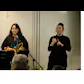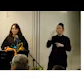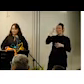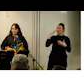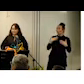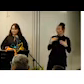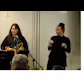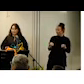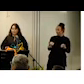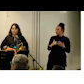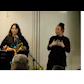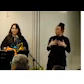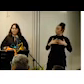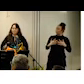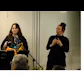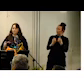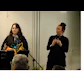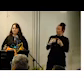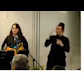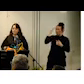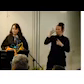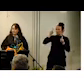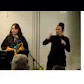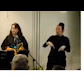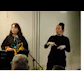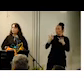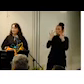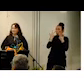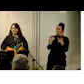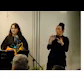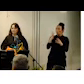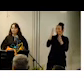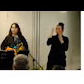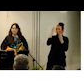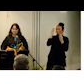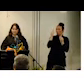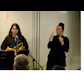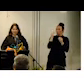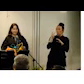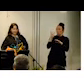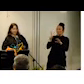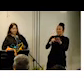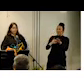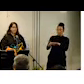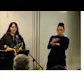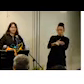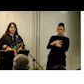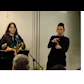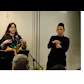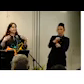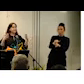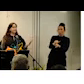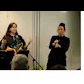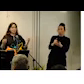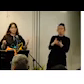of the most surprising things about dementia is that the brain can start showing subtle signs of damage up to 20 years before the condition is diagnosed. So